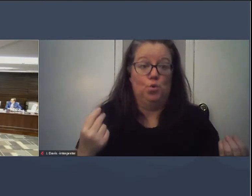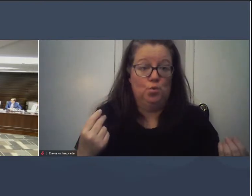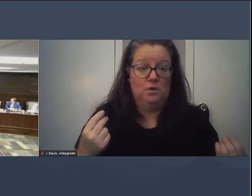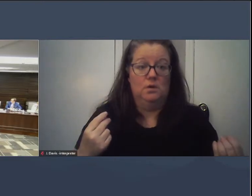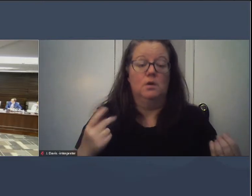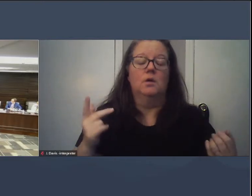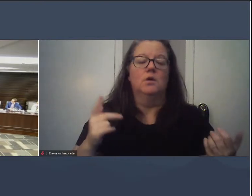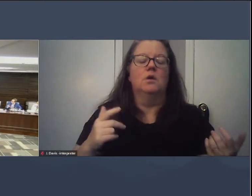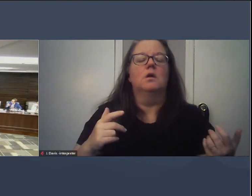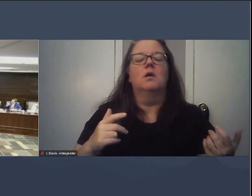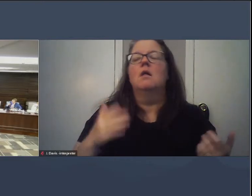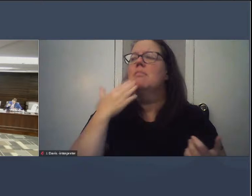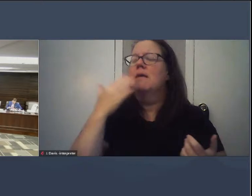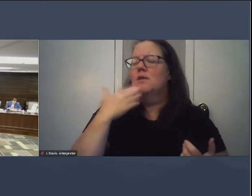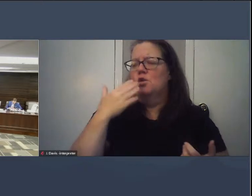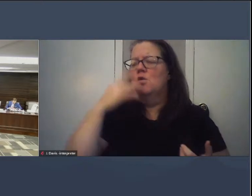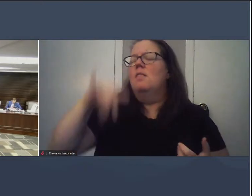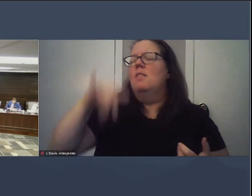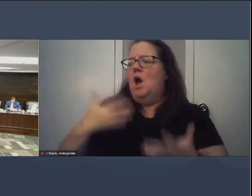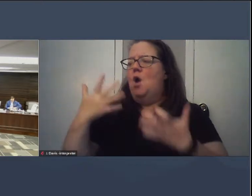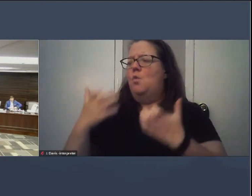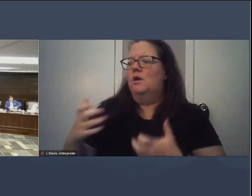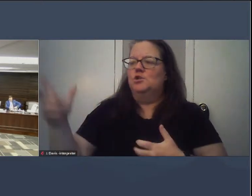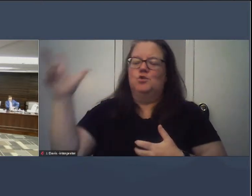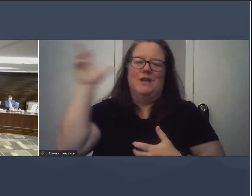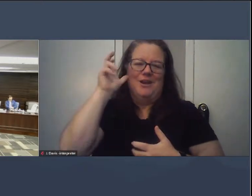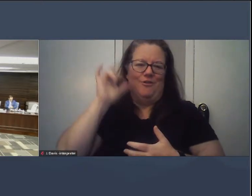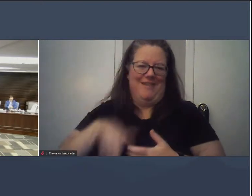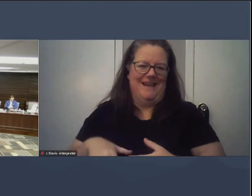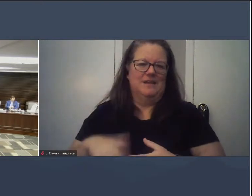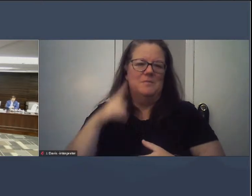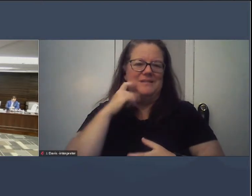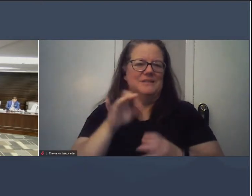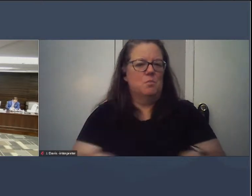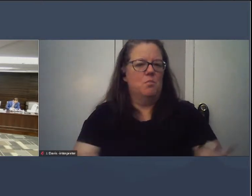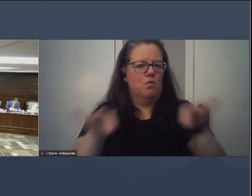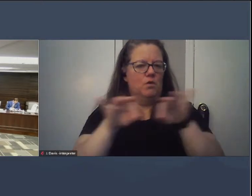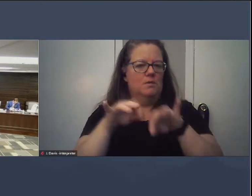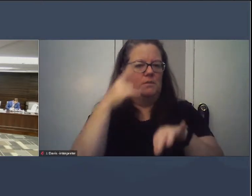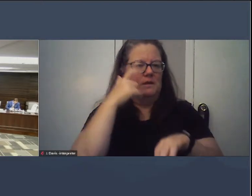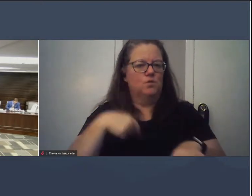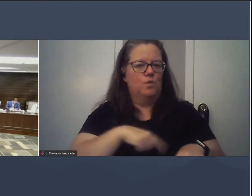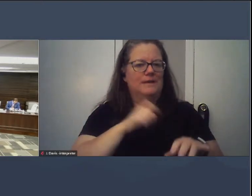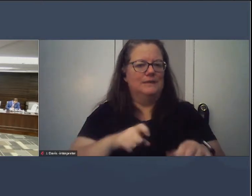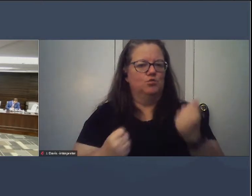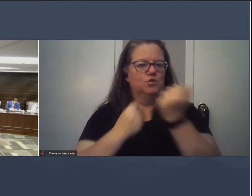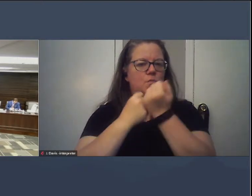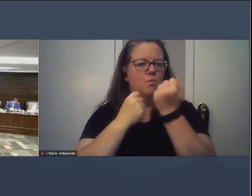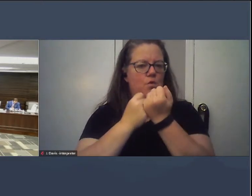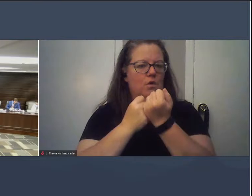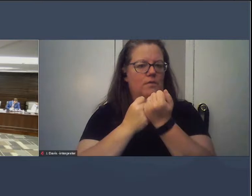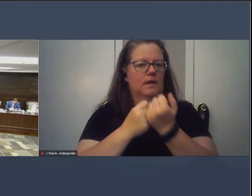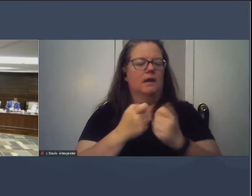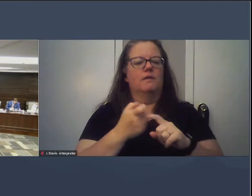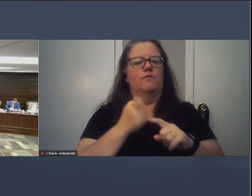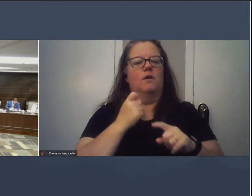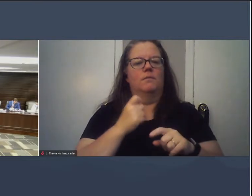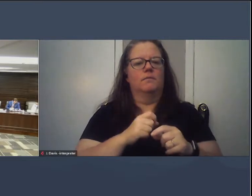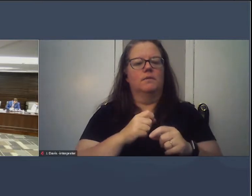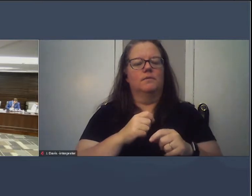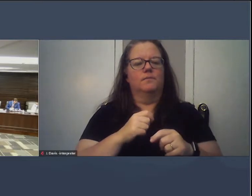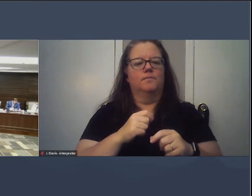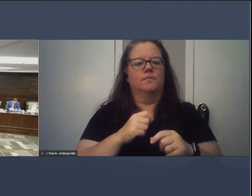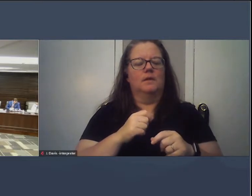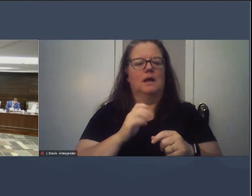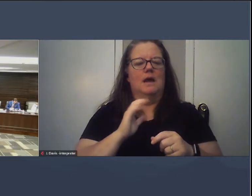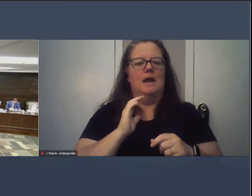Thank you. That's what I wanted us to hear, because I think that's important so that we can support that from a council perspective. That's